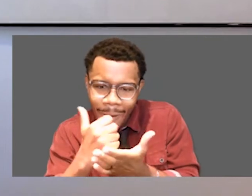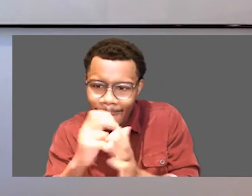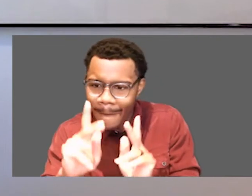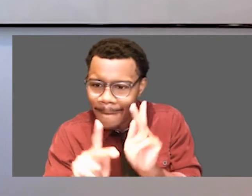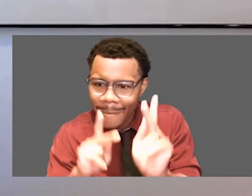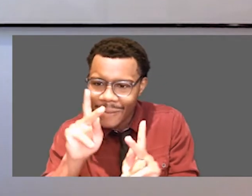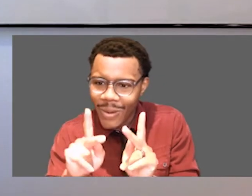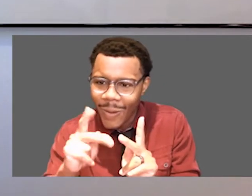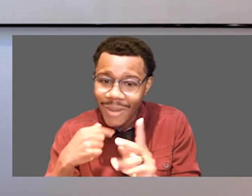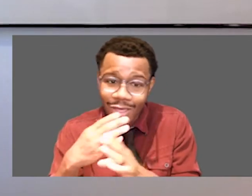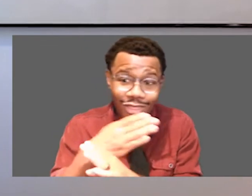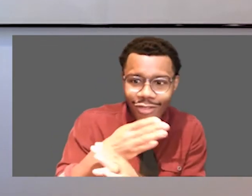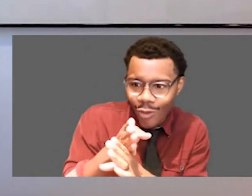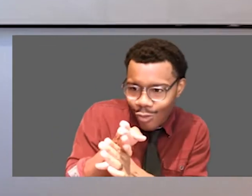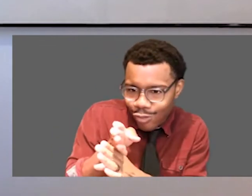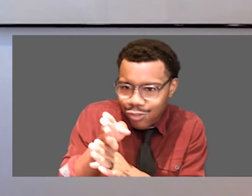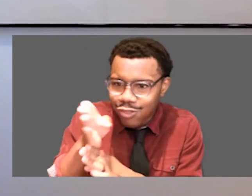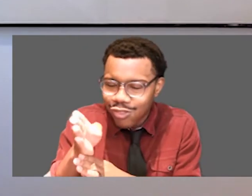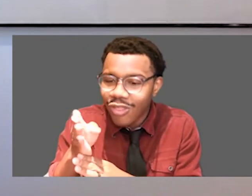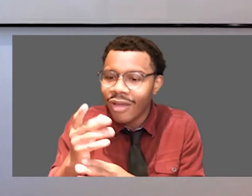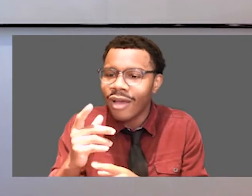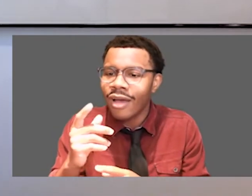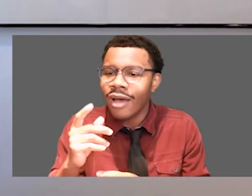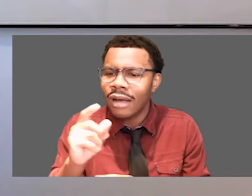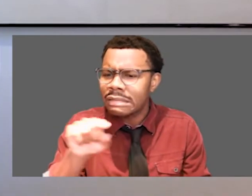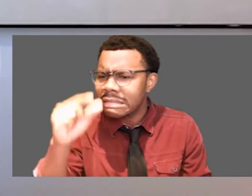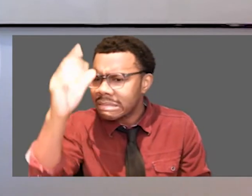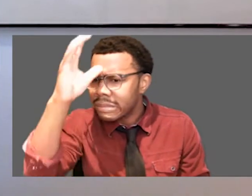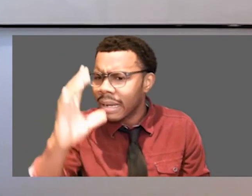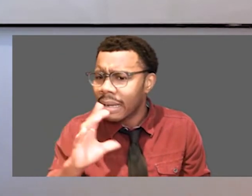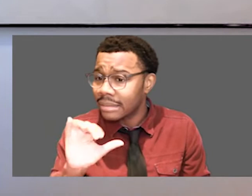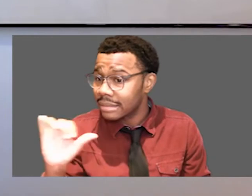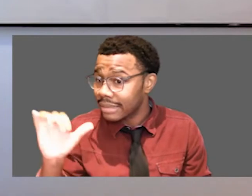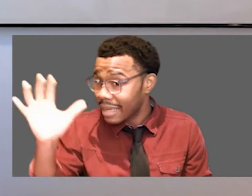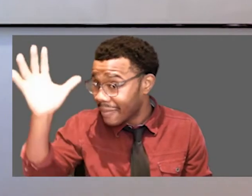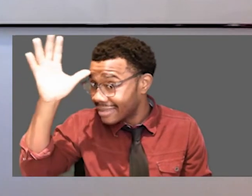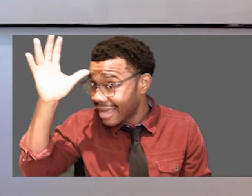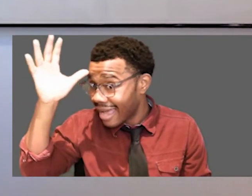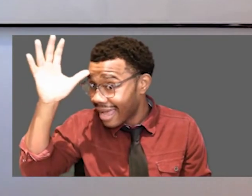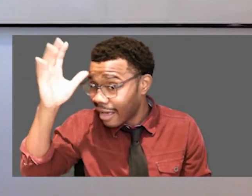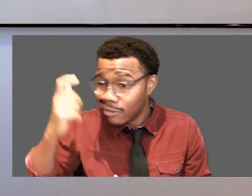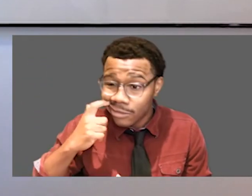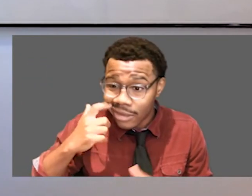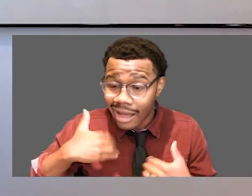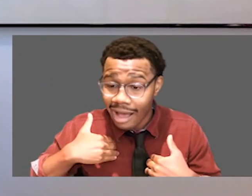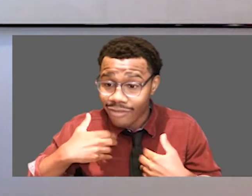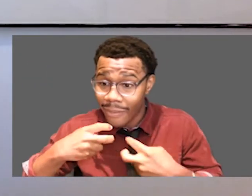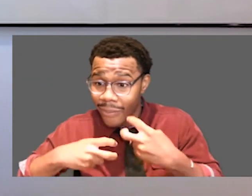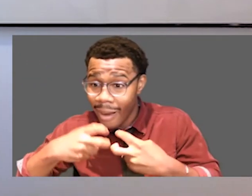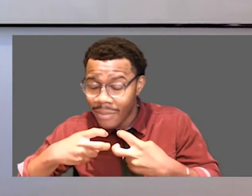positive impact on lives of men like my dad and children, like the one that I was in